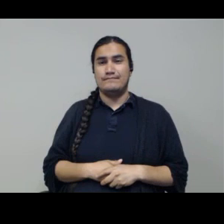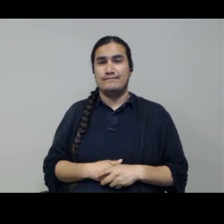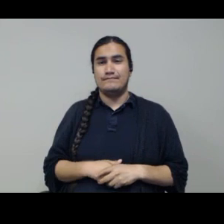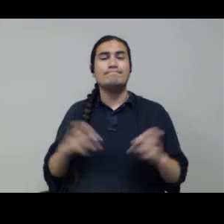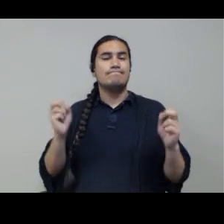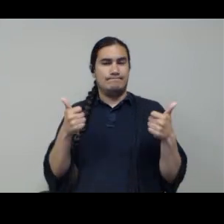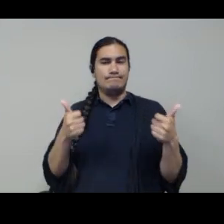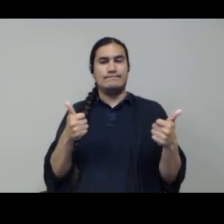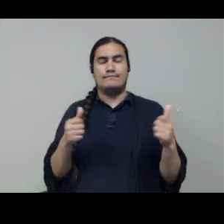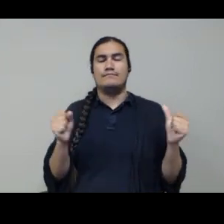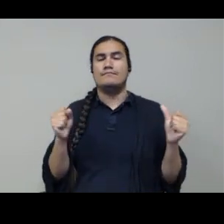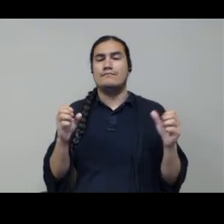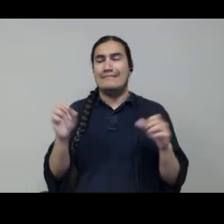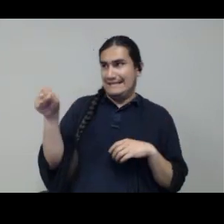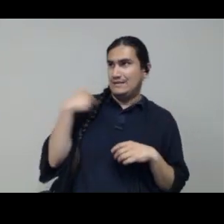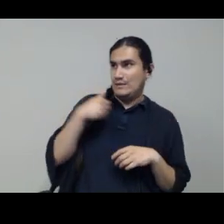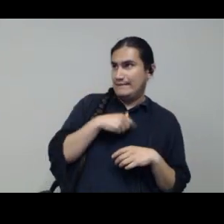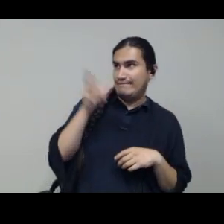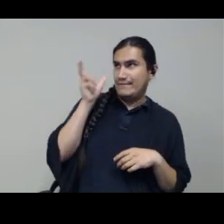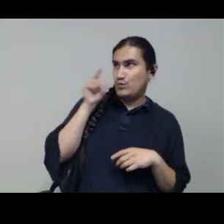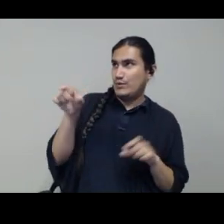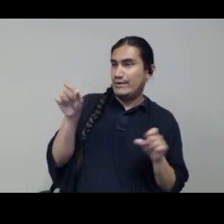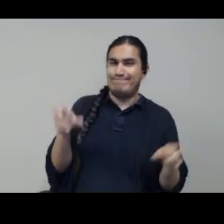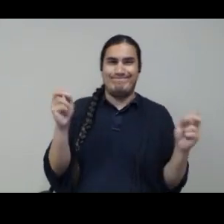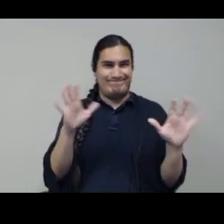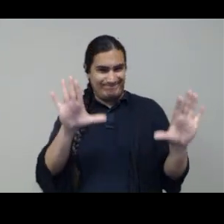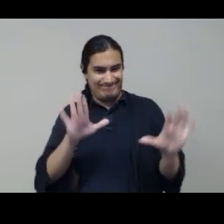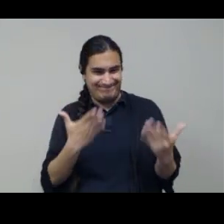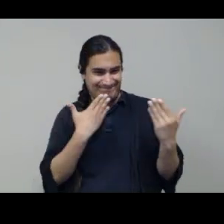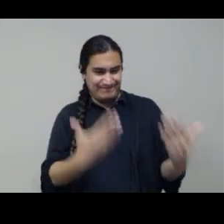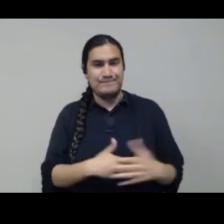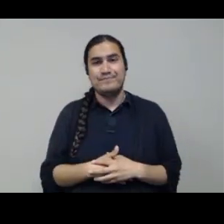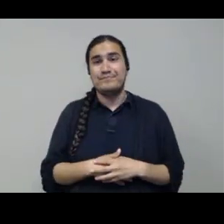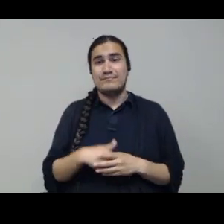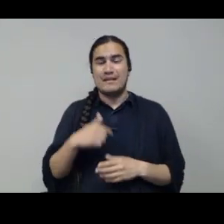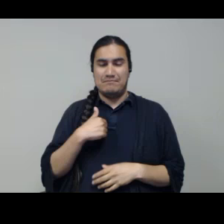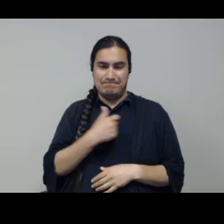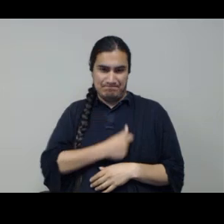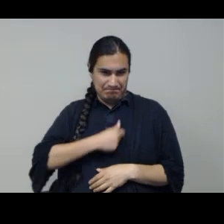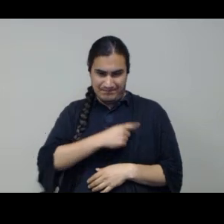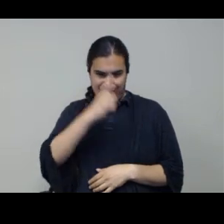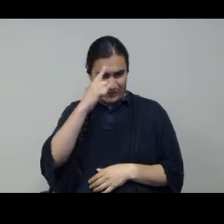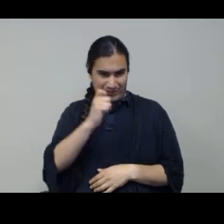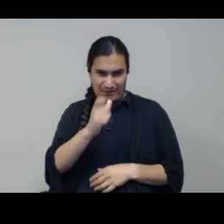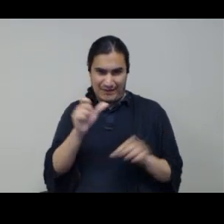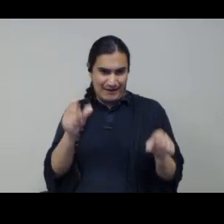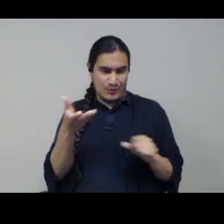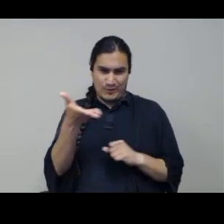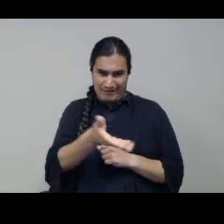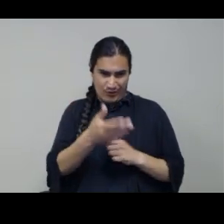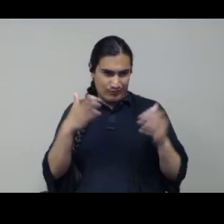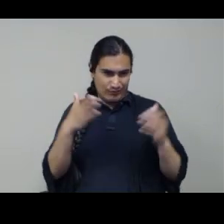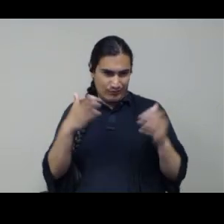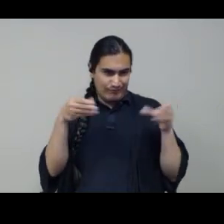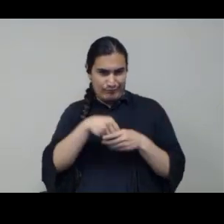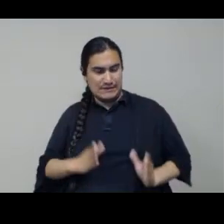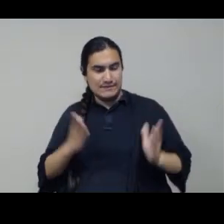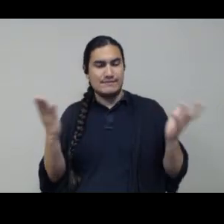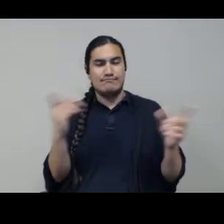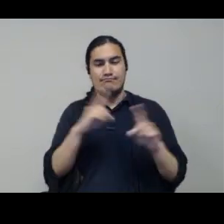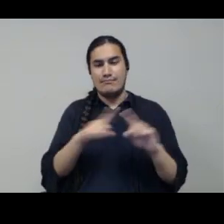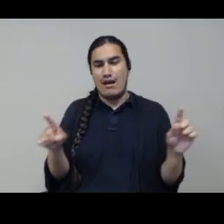Okay. Yes, we can hear you. Okay, great. Thank you. And my apologies for not being able to be there in person.